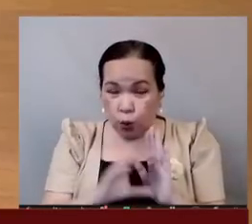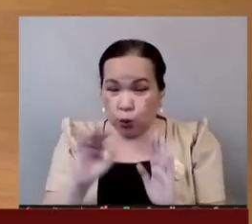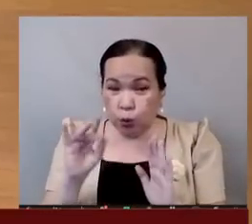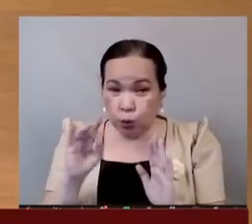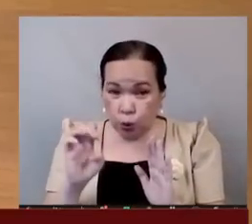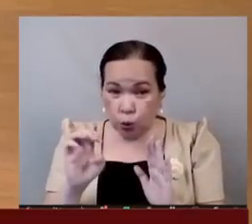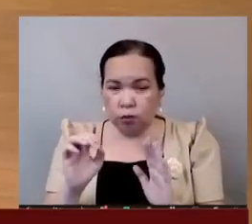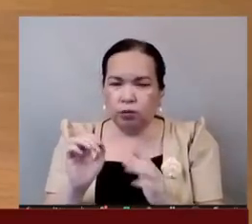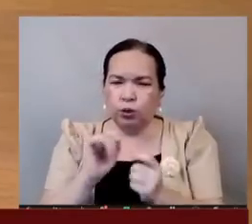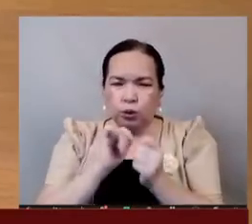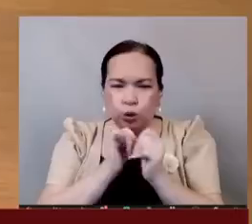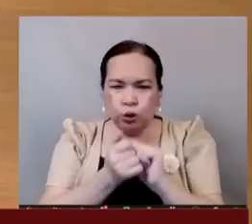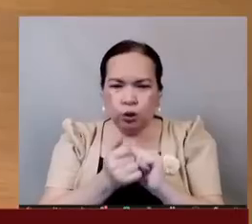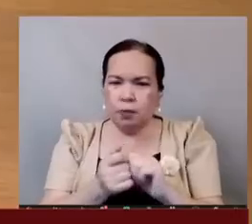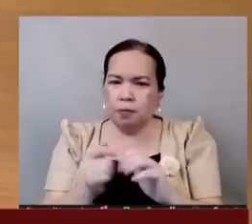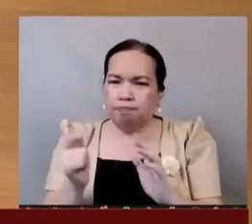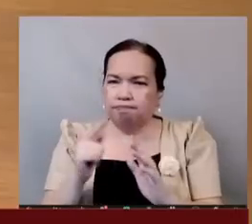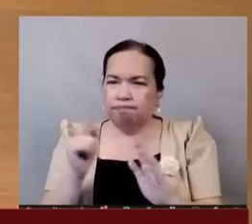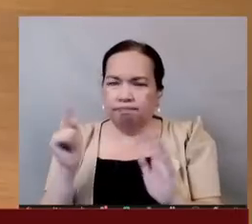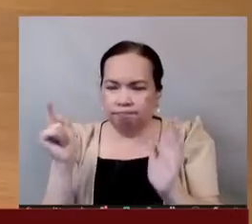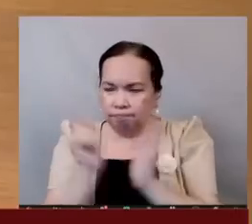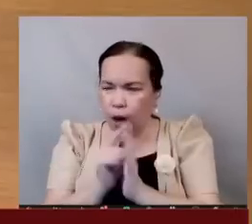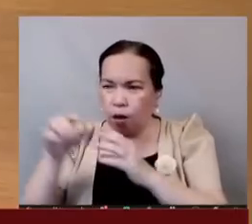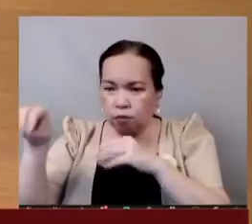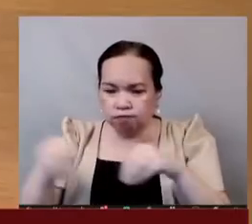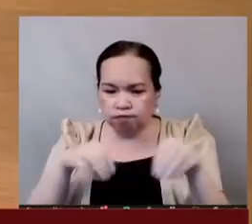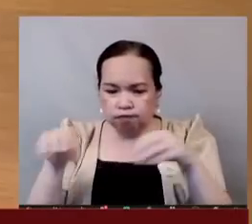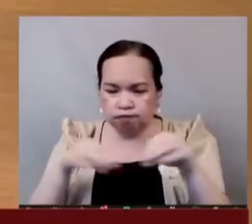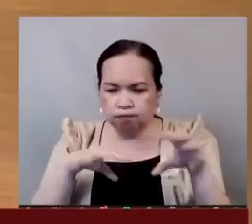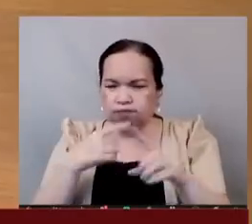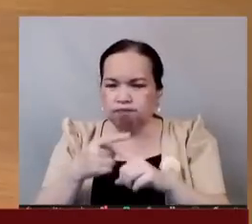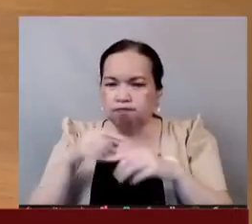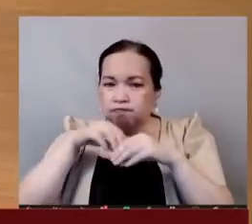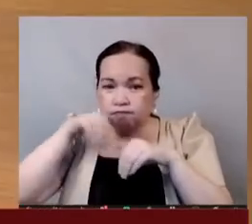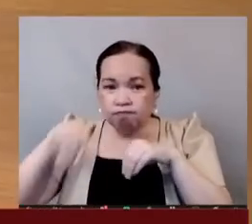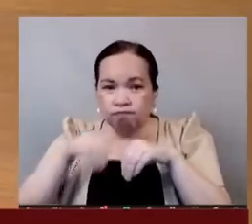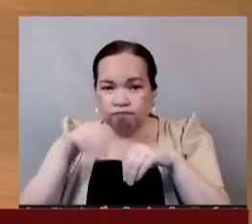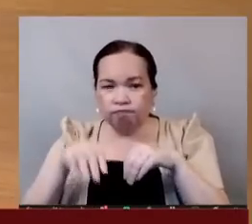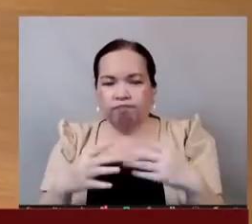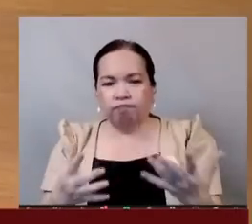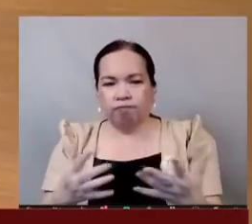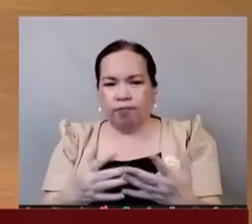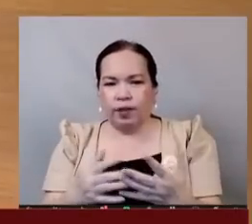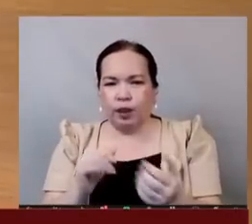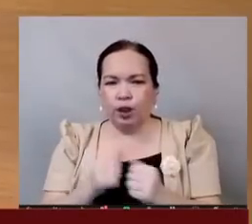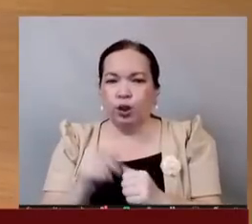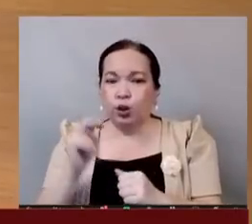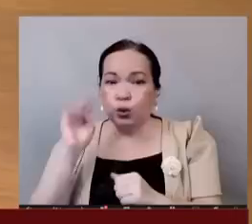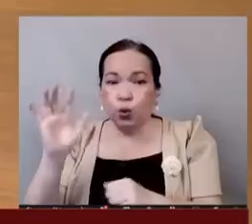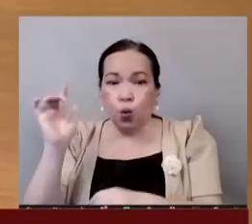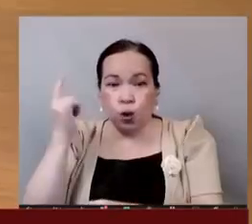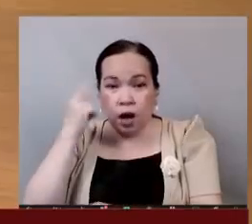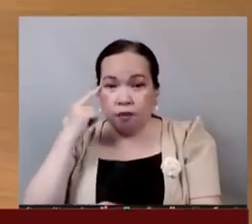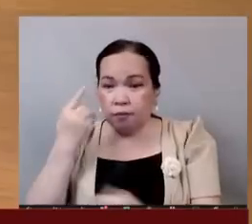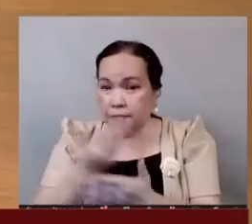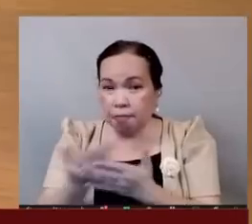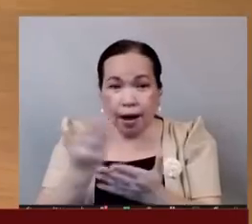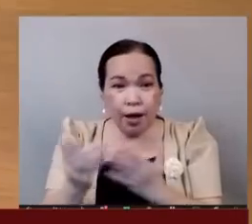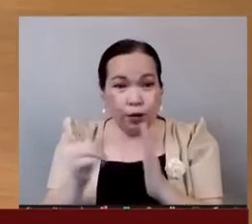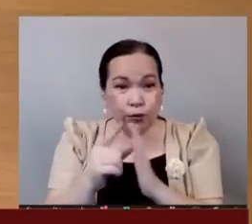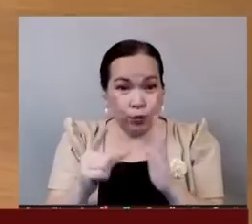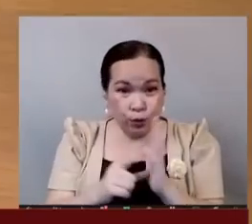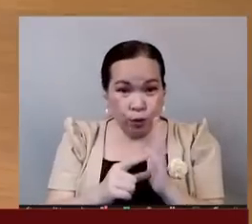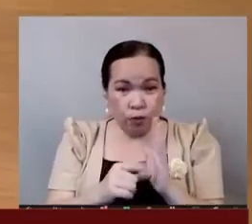Anti-Agricultural Smuggling Act, amendment of the Cooperative Code, new government procurement law,